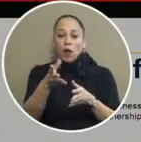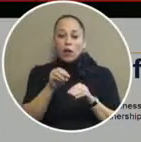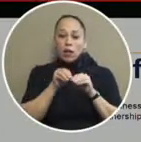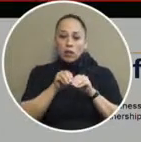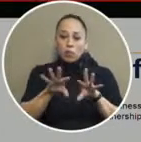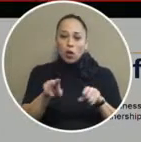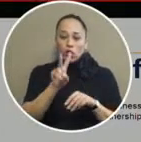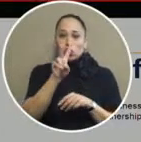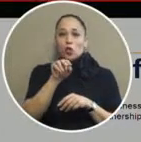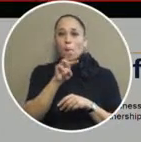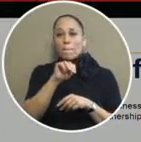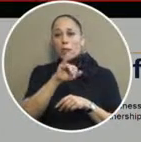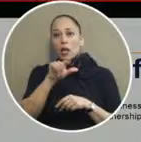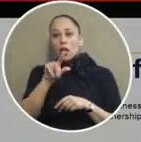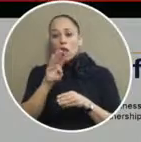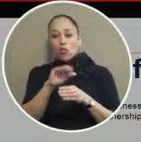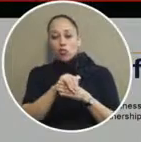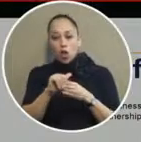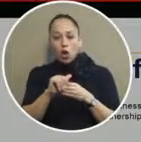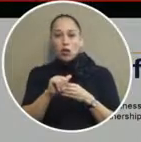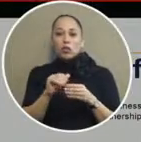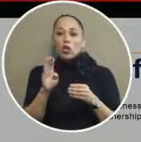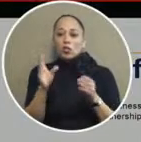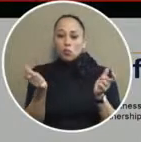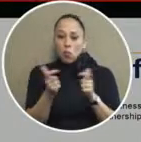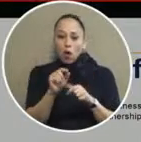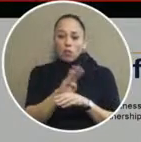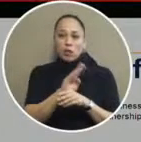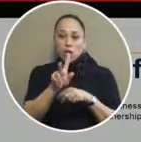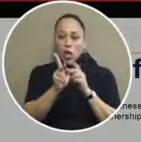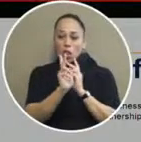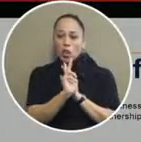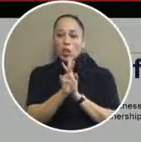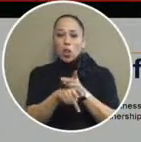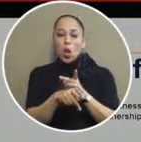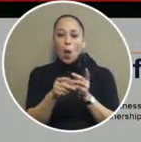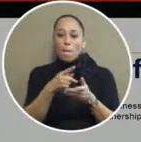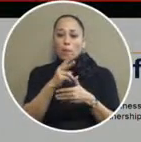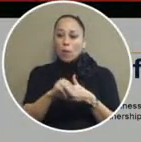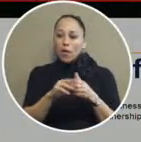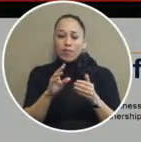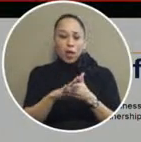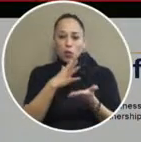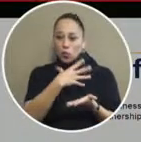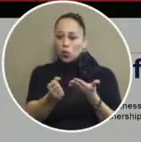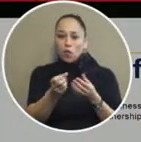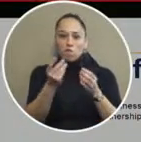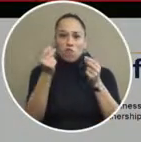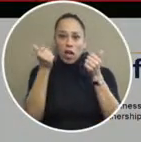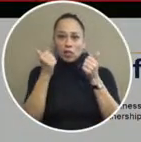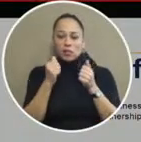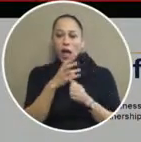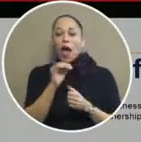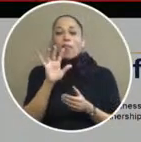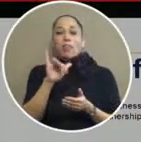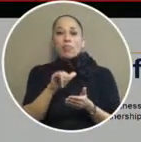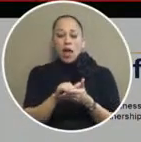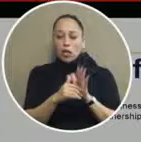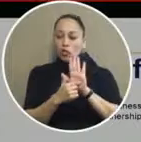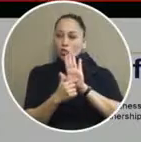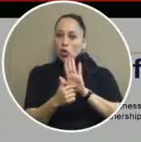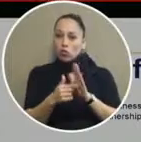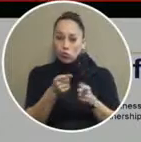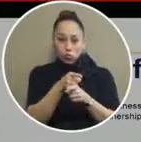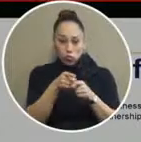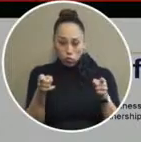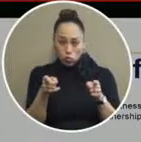a $2 million small business loan and grant program that was exhausted very quickly. And that just really shows to you